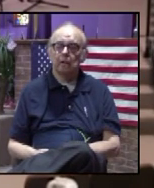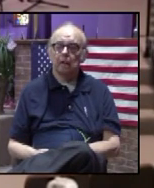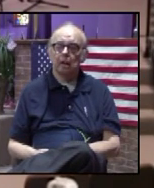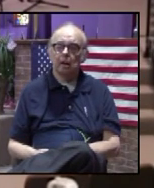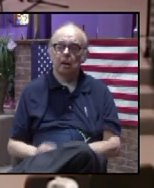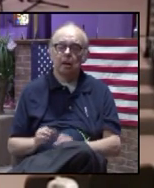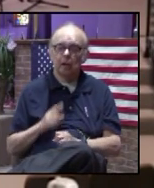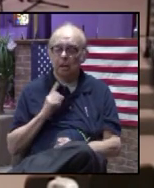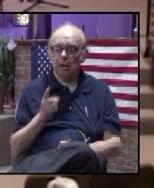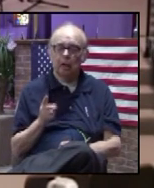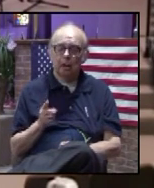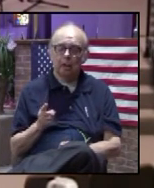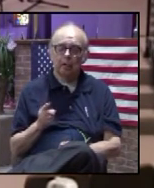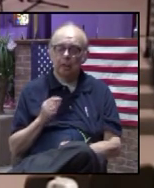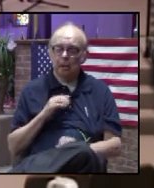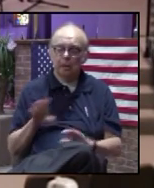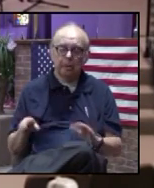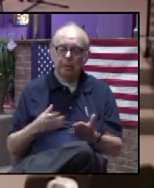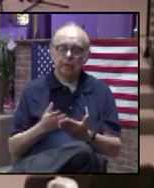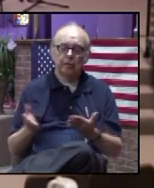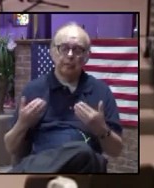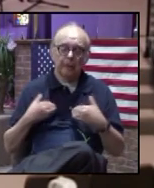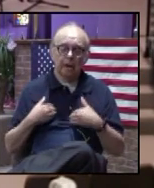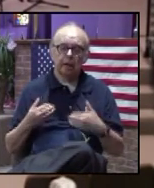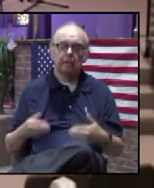Yeah. Make sure that they don't do anything to that body